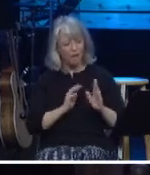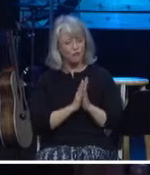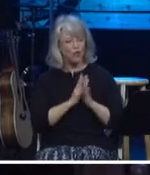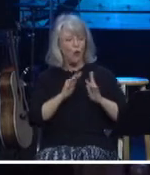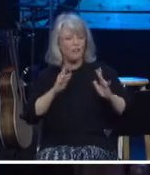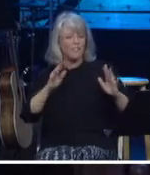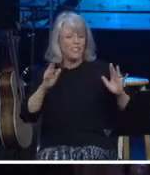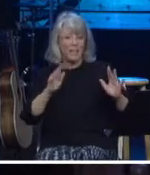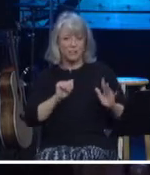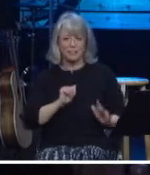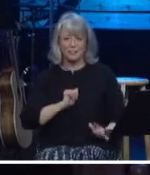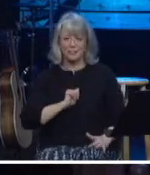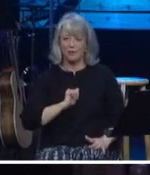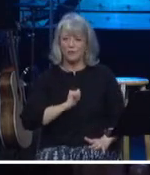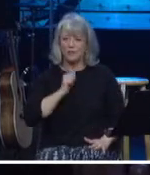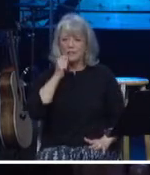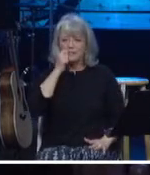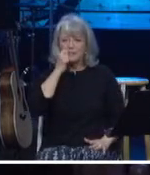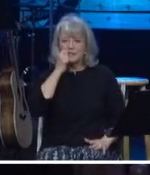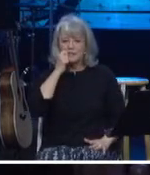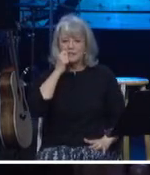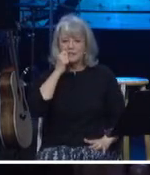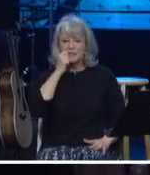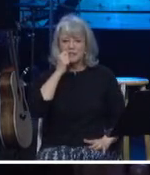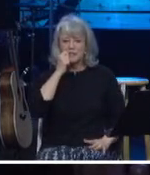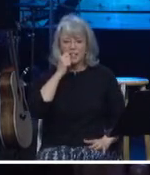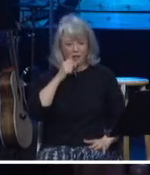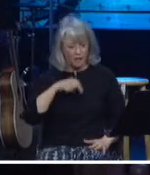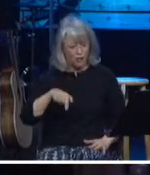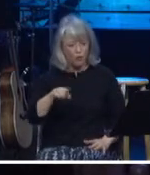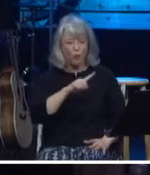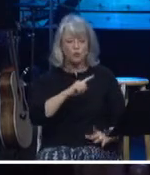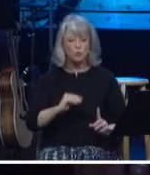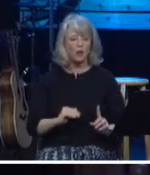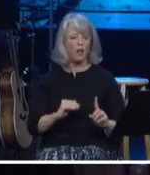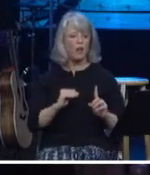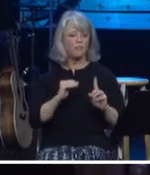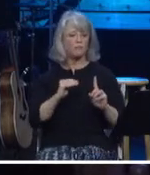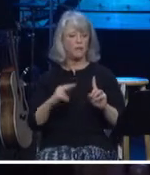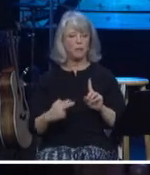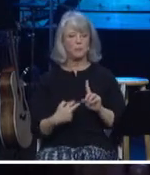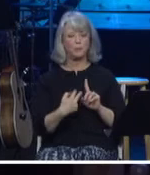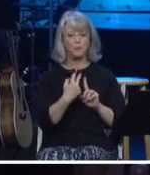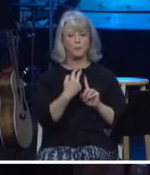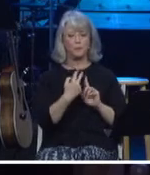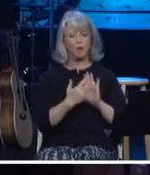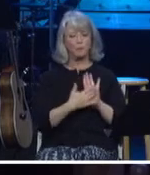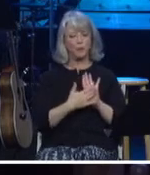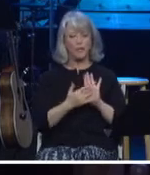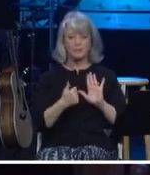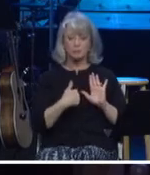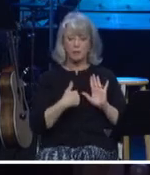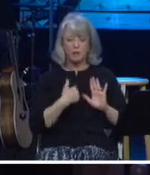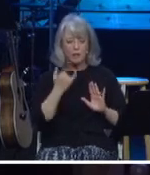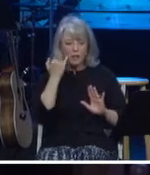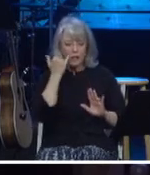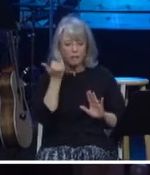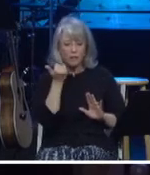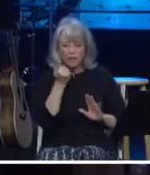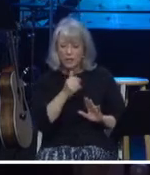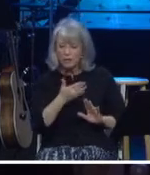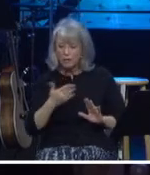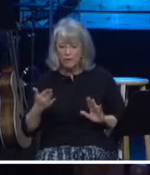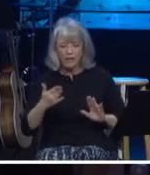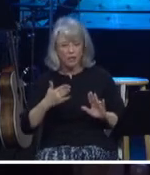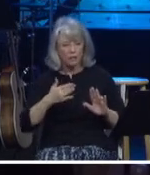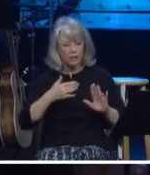Self-glorification. Self-exalting praise. If there's anything that describes this